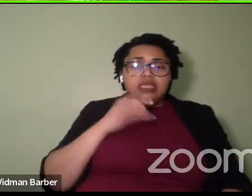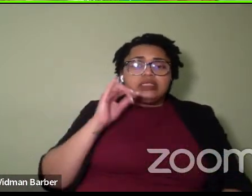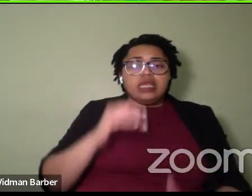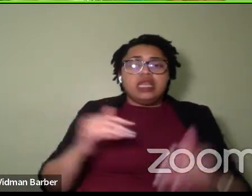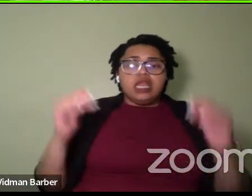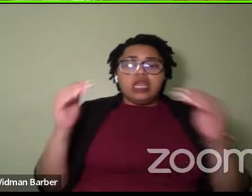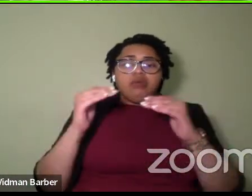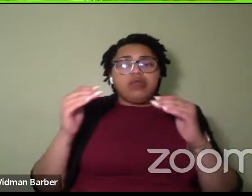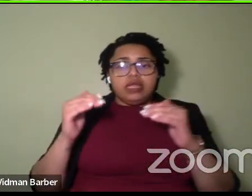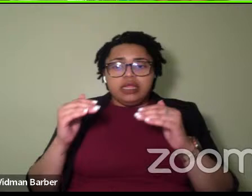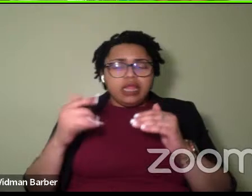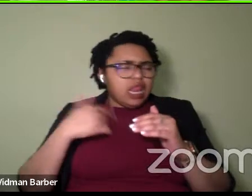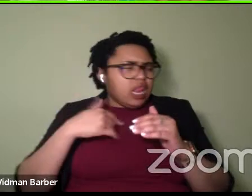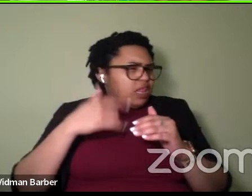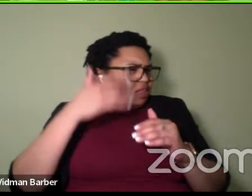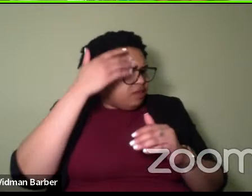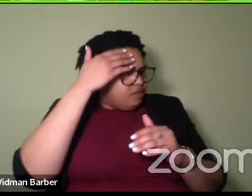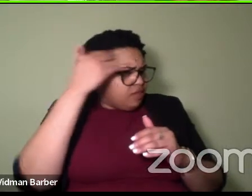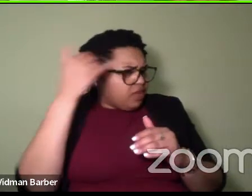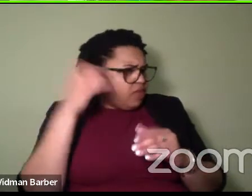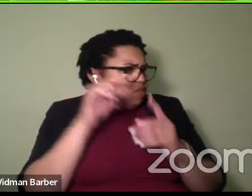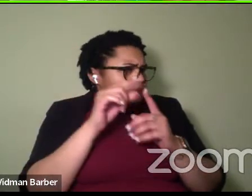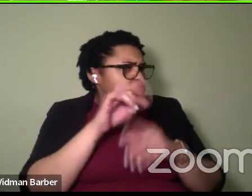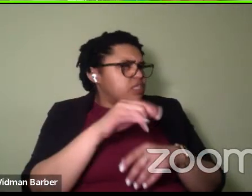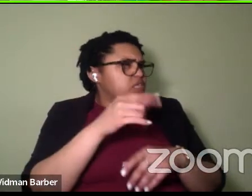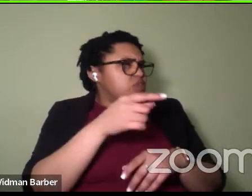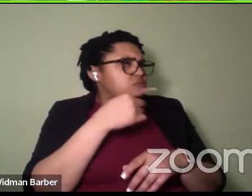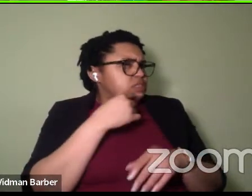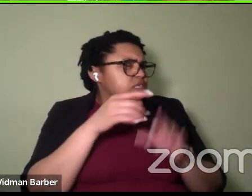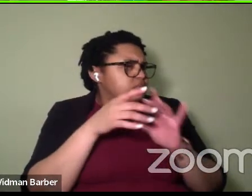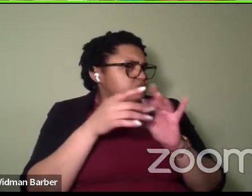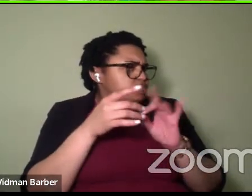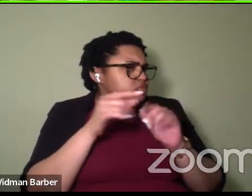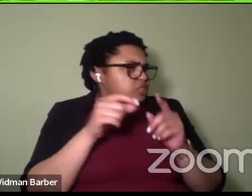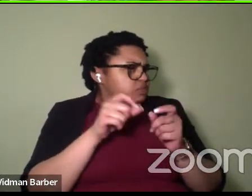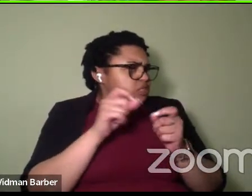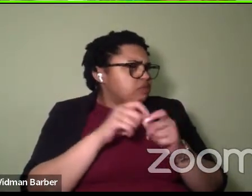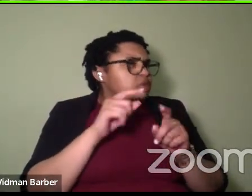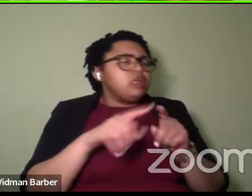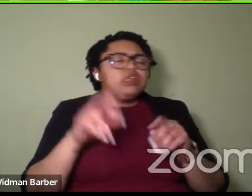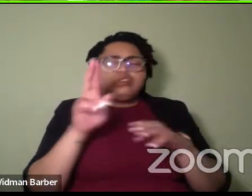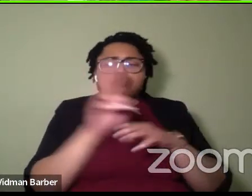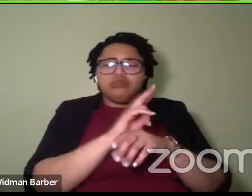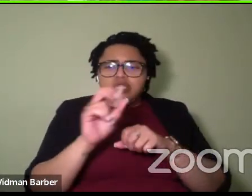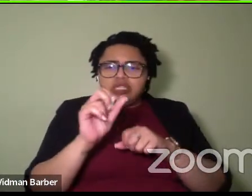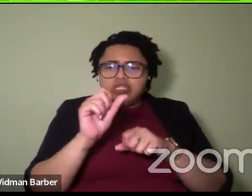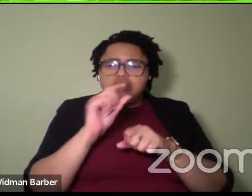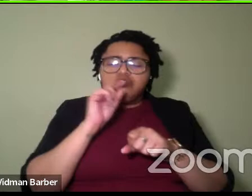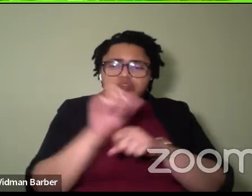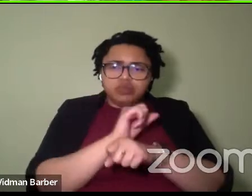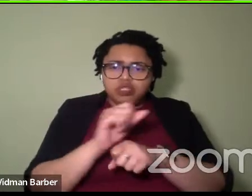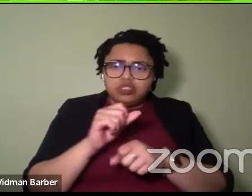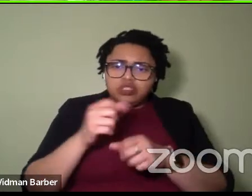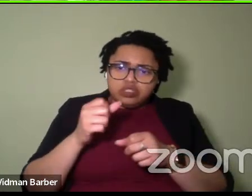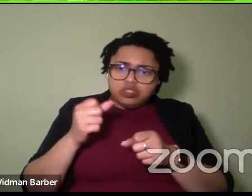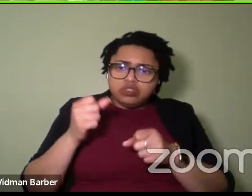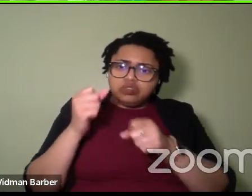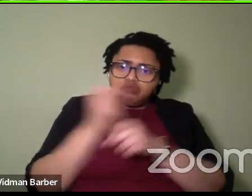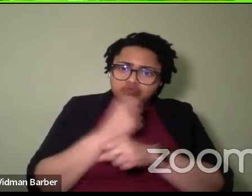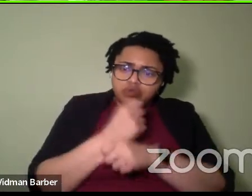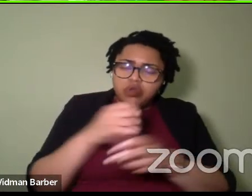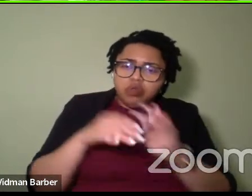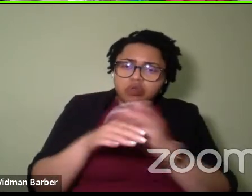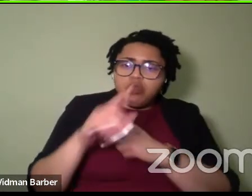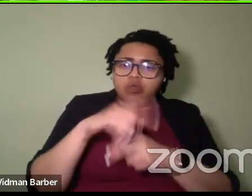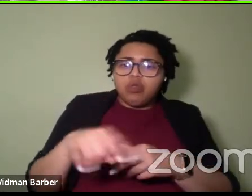I forget the words that you use, but, it's kind of driving through those generations. And I think that, to give you credit, Dr. Moore,